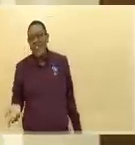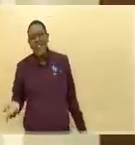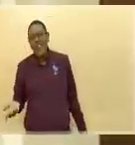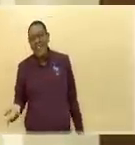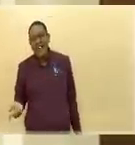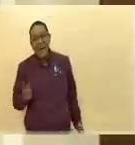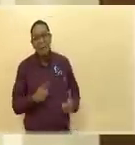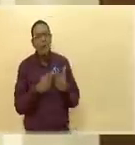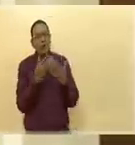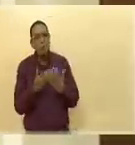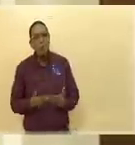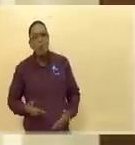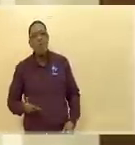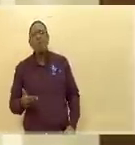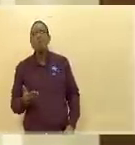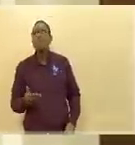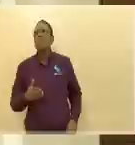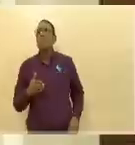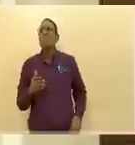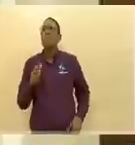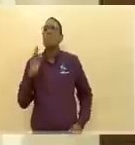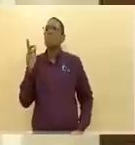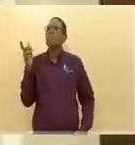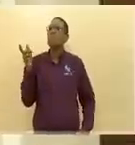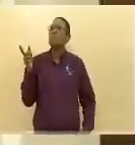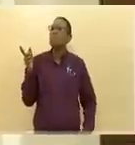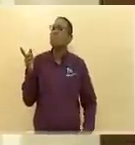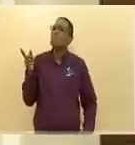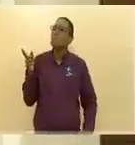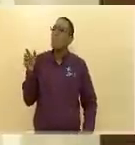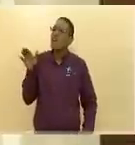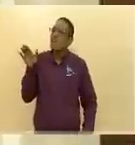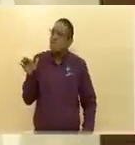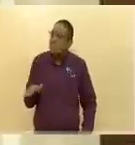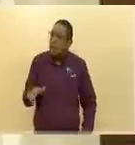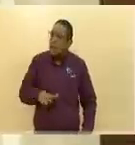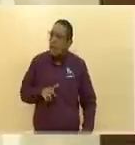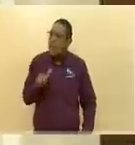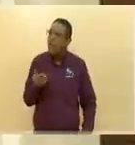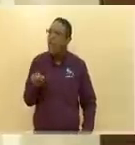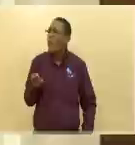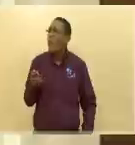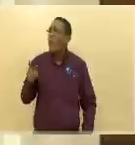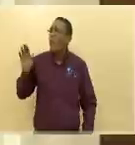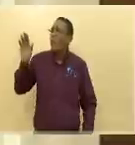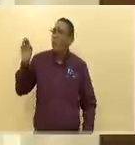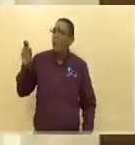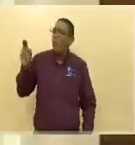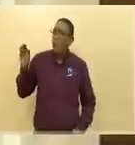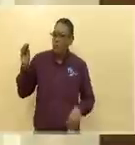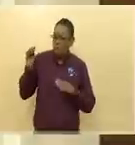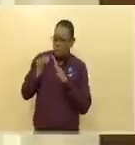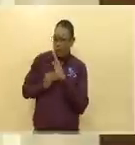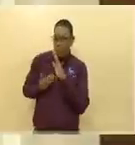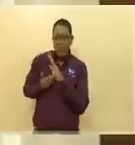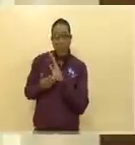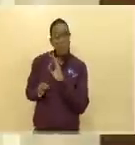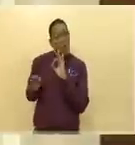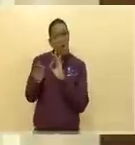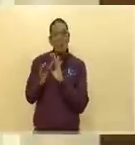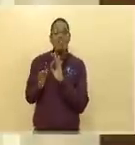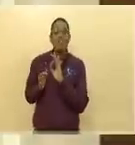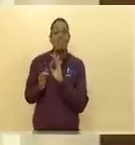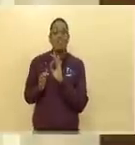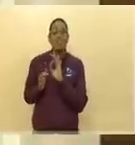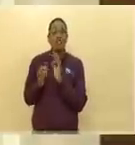and proof of status is becoming increasingly important. Documentation and proof